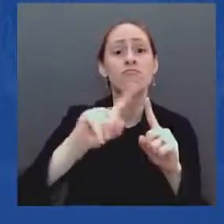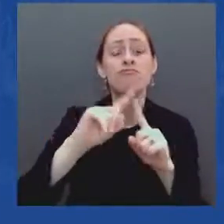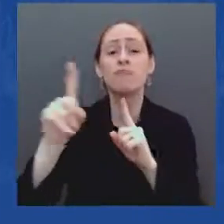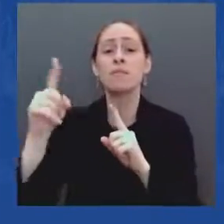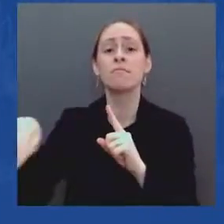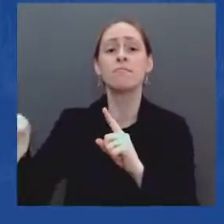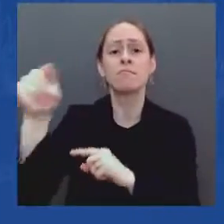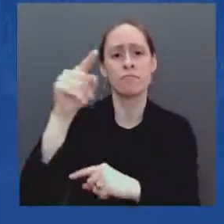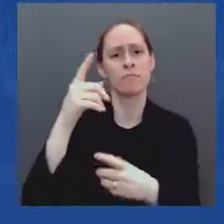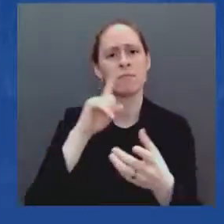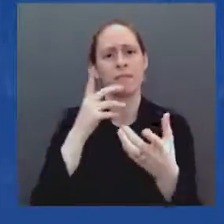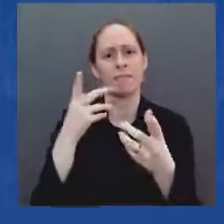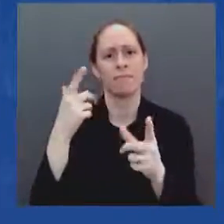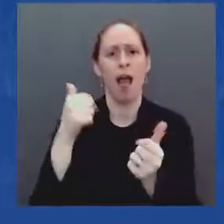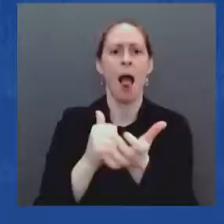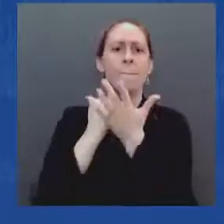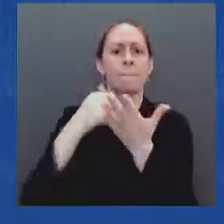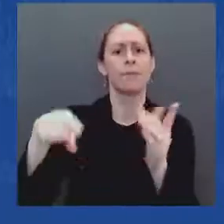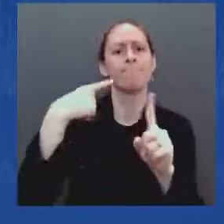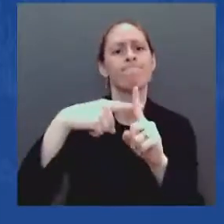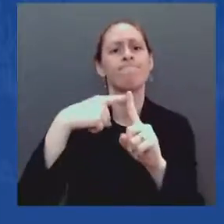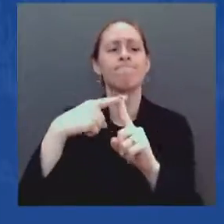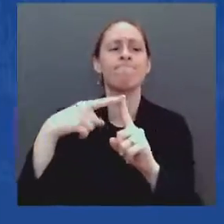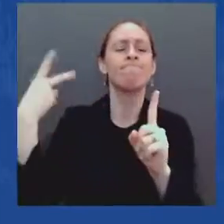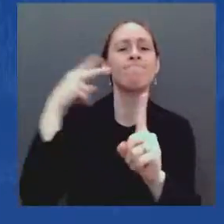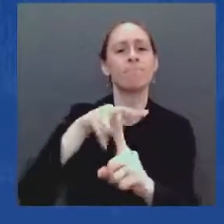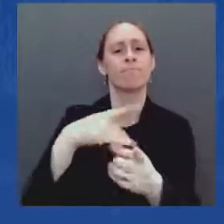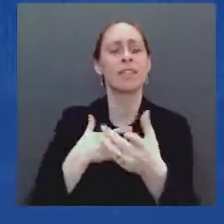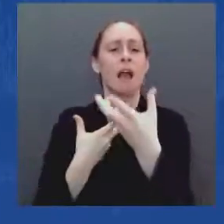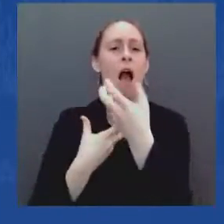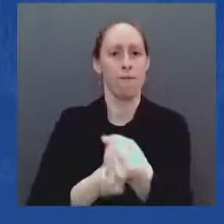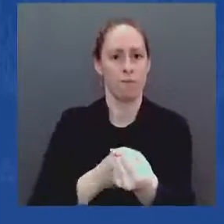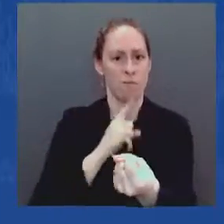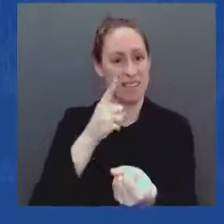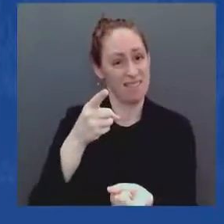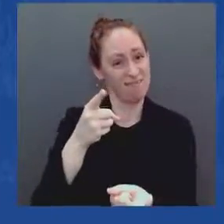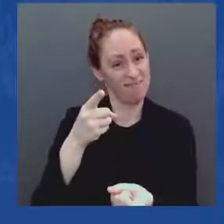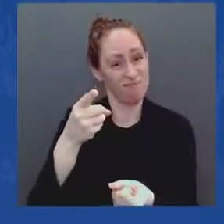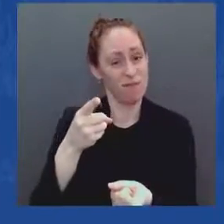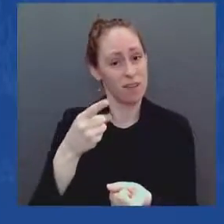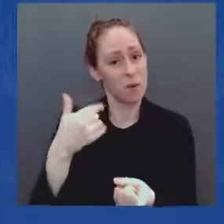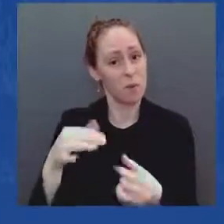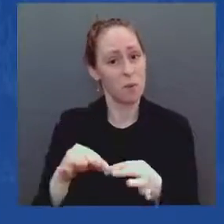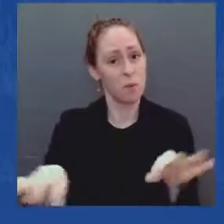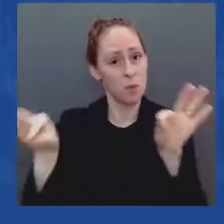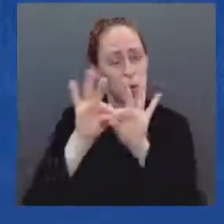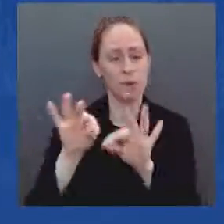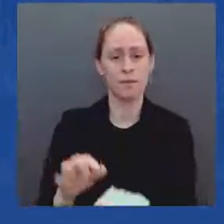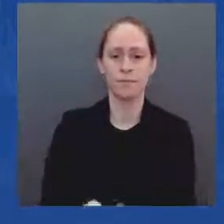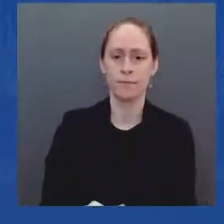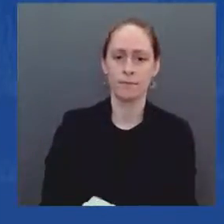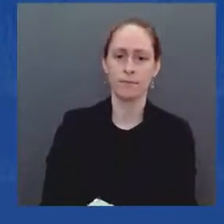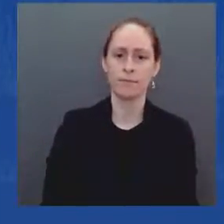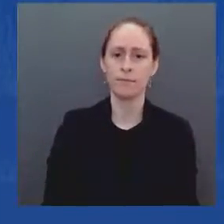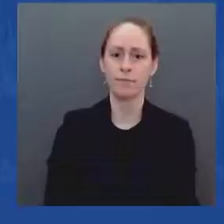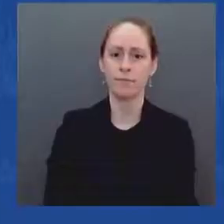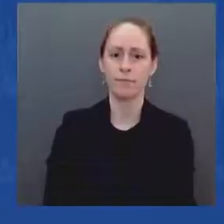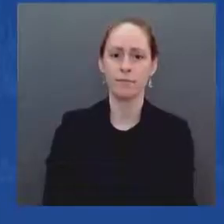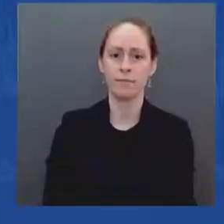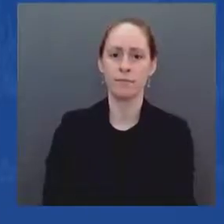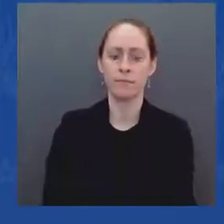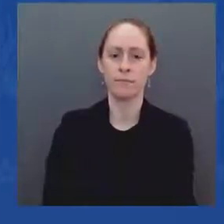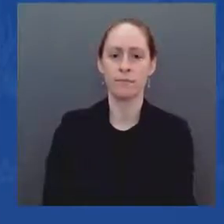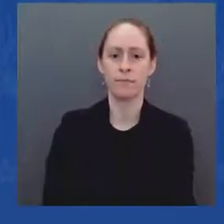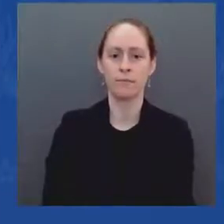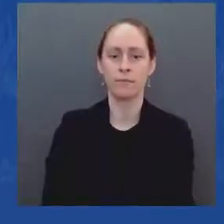conducts itself in a way that has always been about the highest ideals of partnership between local, state, and federal government,